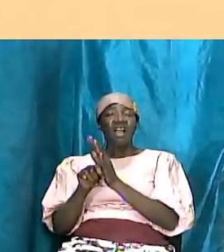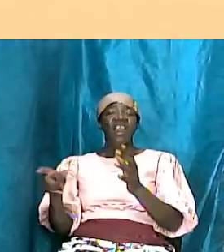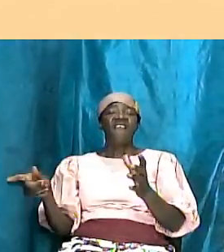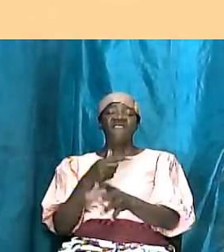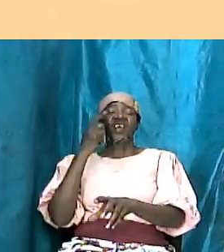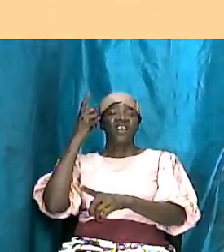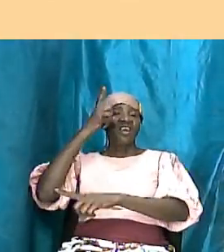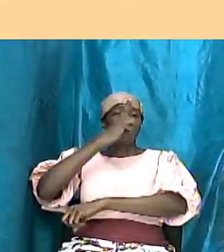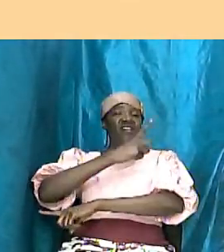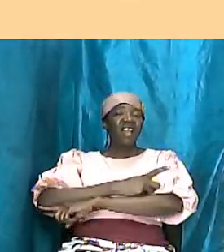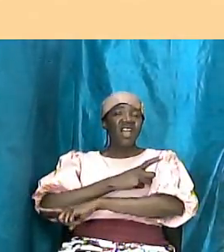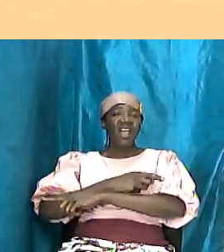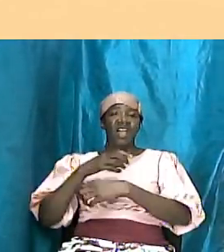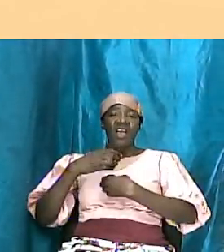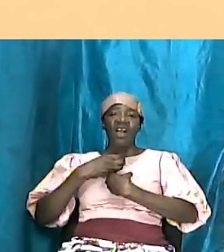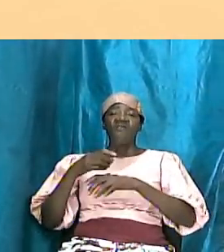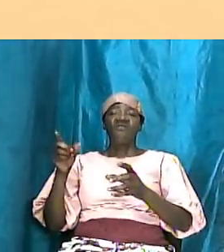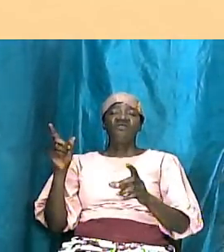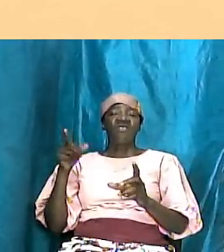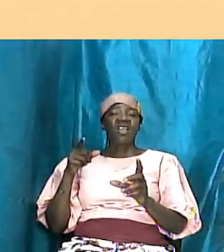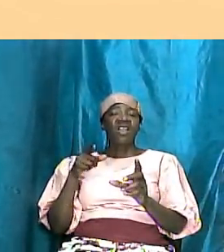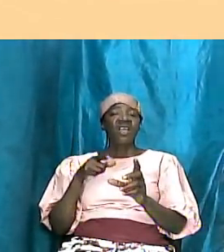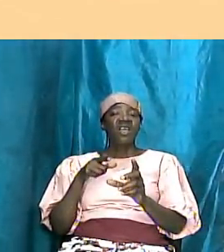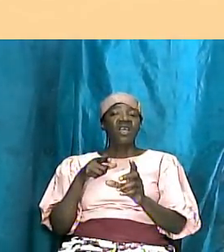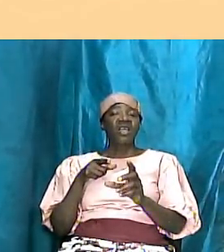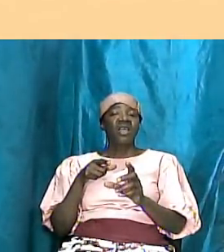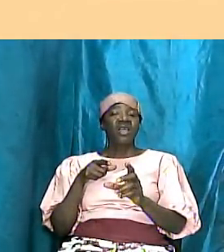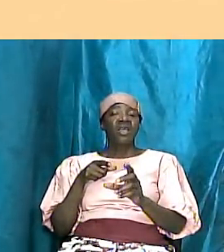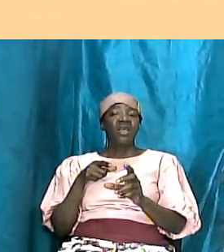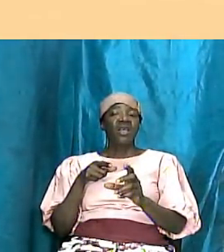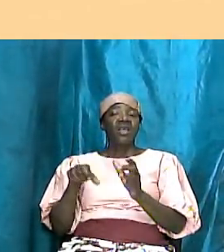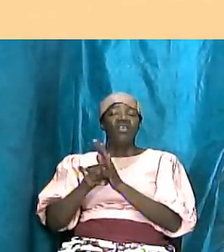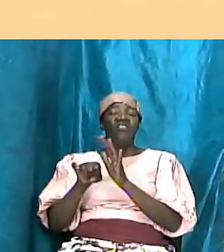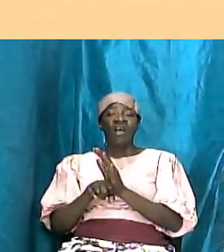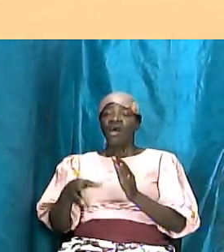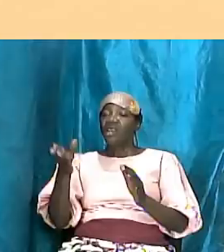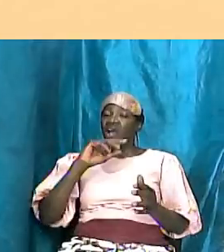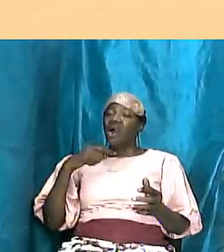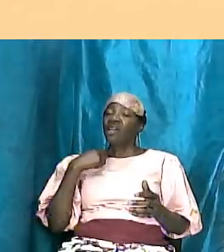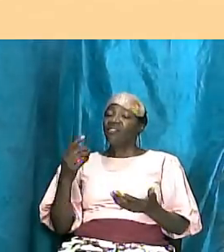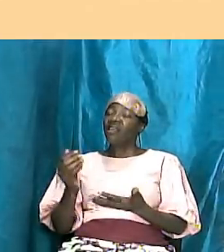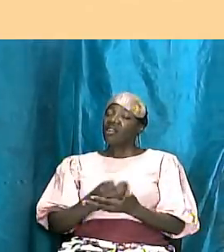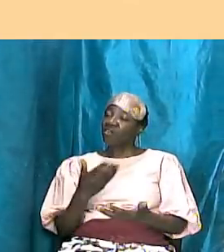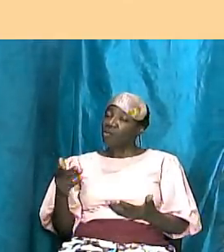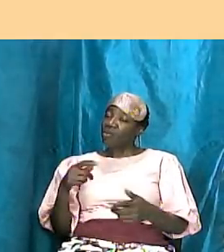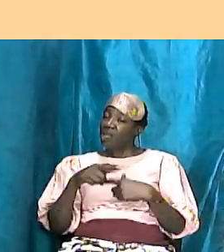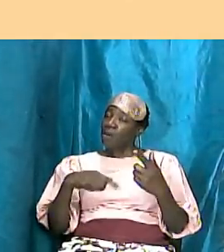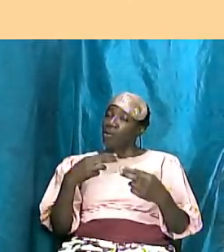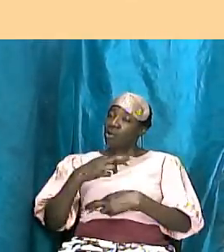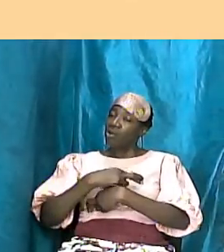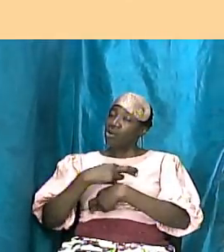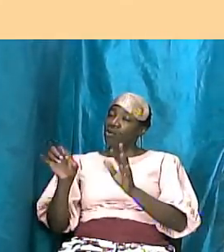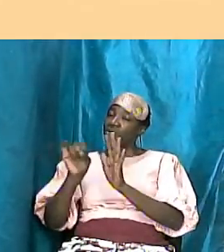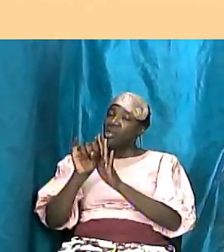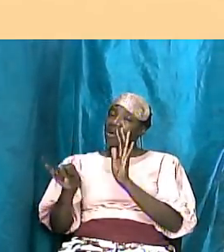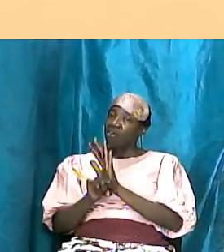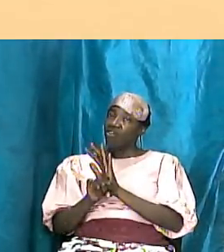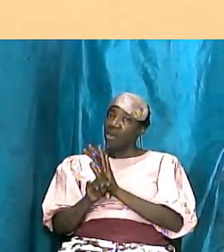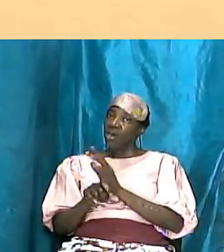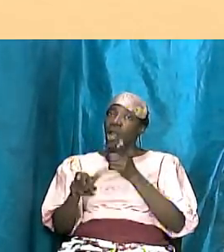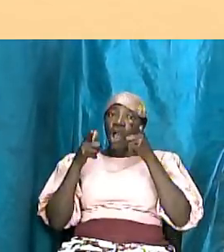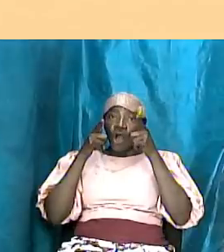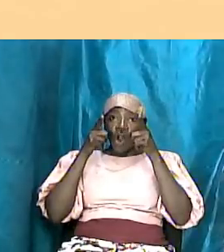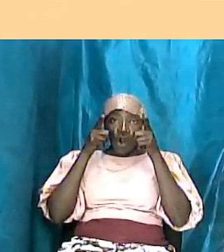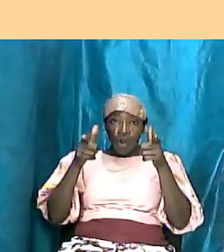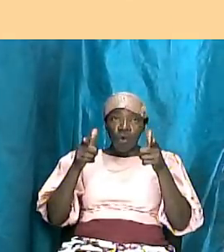creation, God said something to us about redemption. You want us to look at it and look